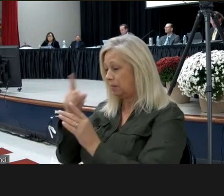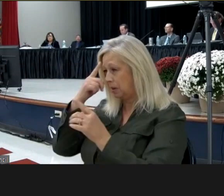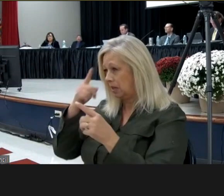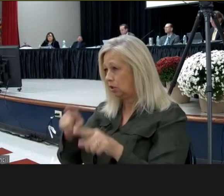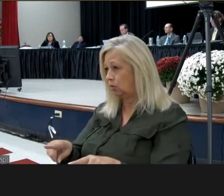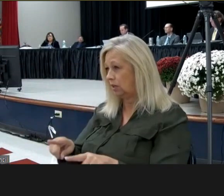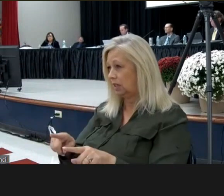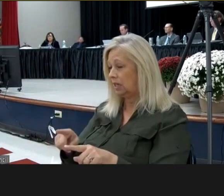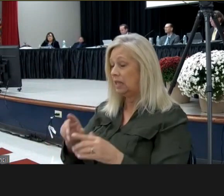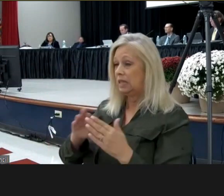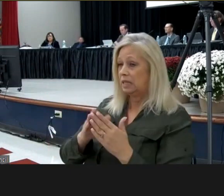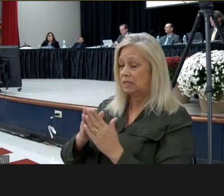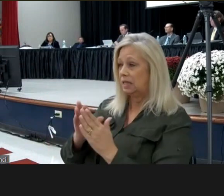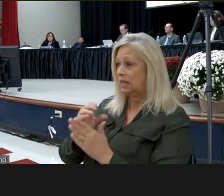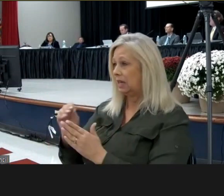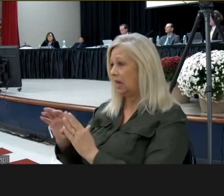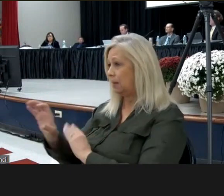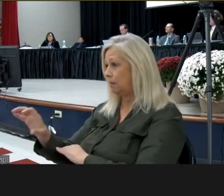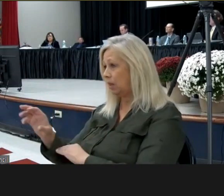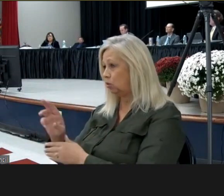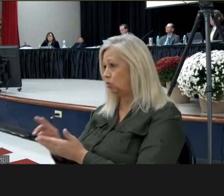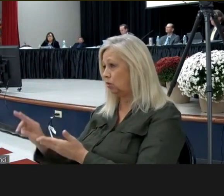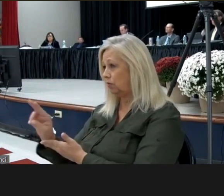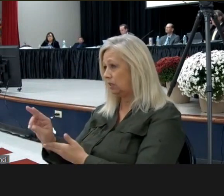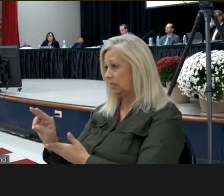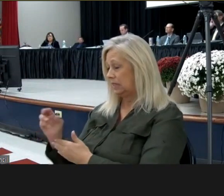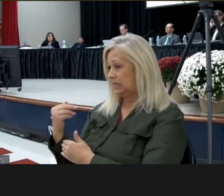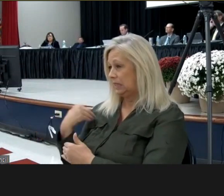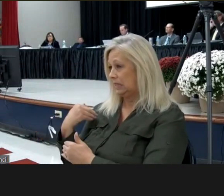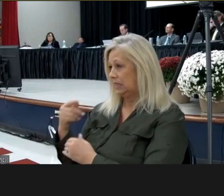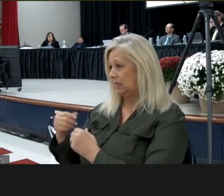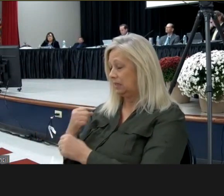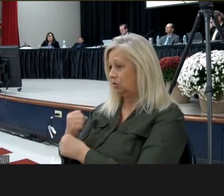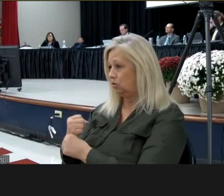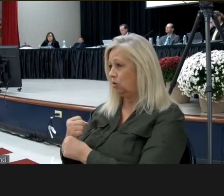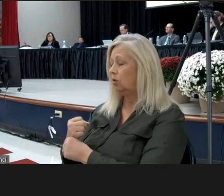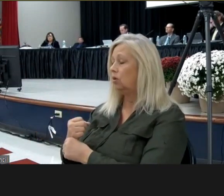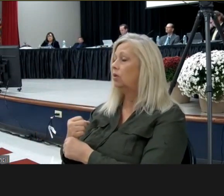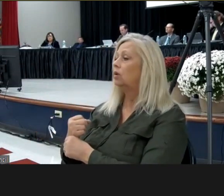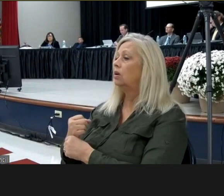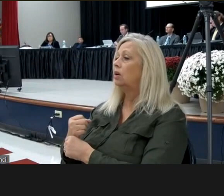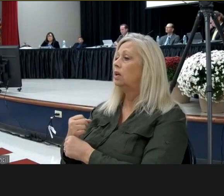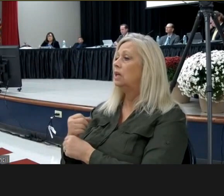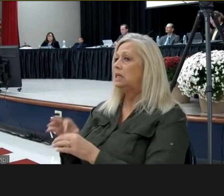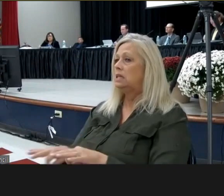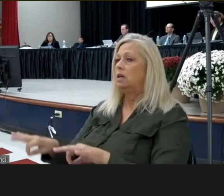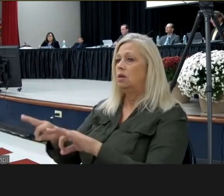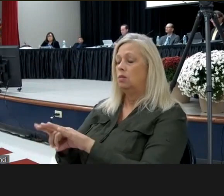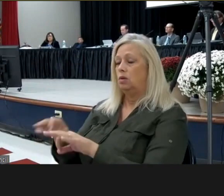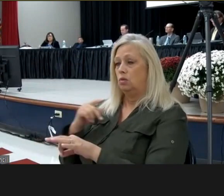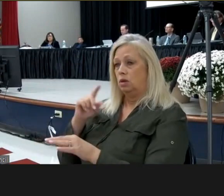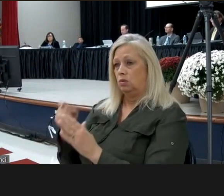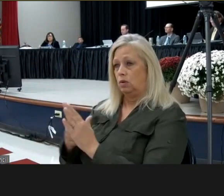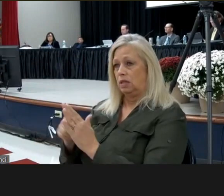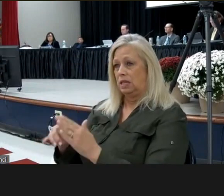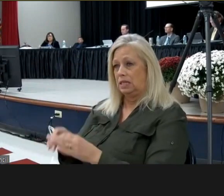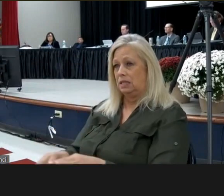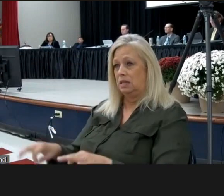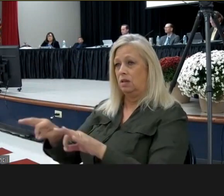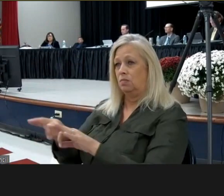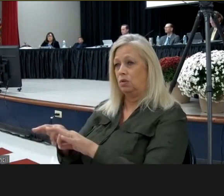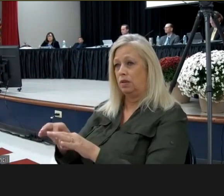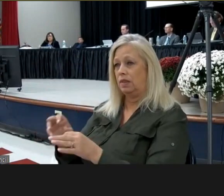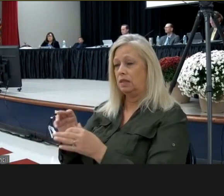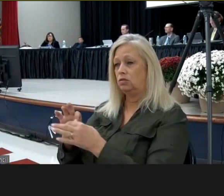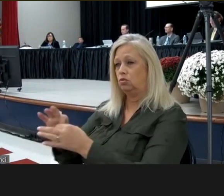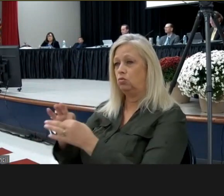Baylor University back in March of this year. And it's very important, and we recognize the importance of this project, that it's a joint use project